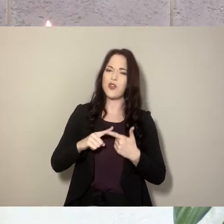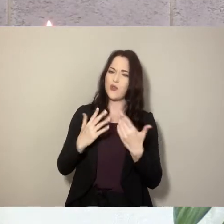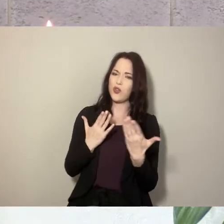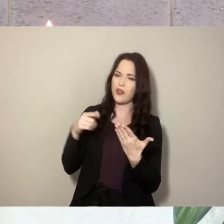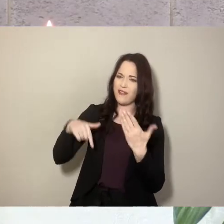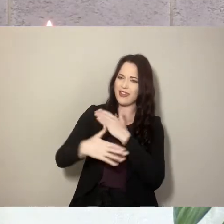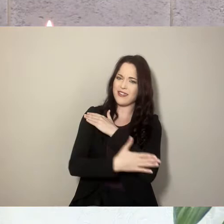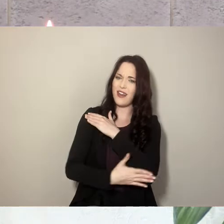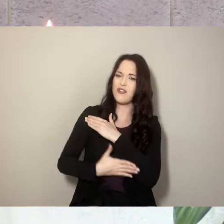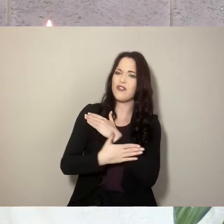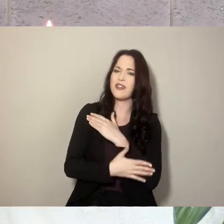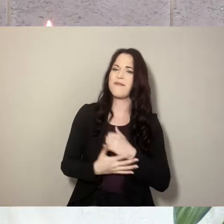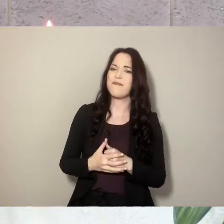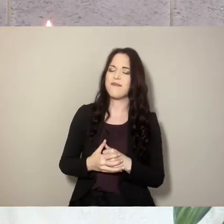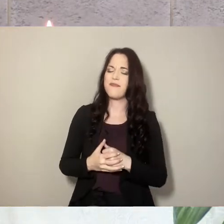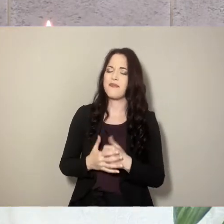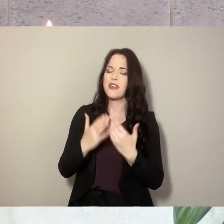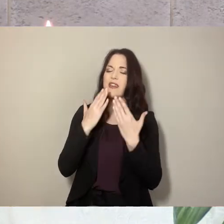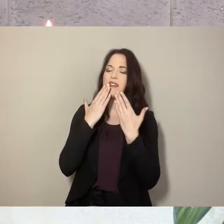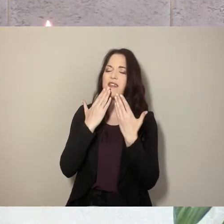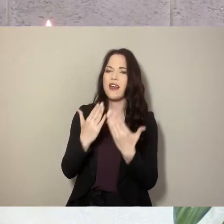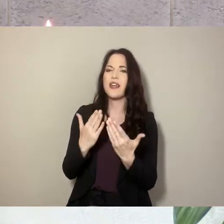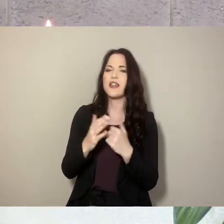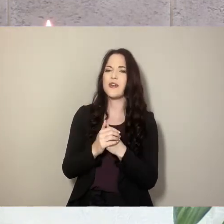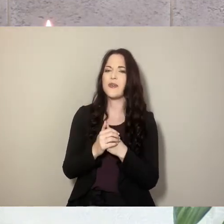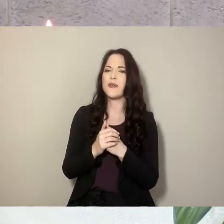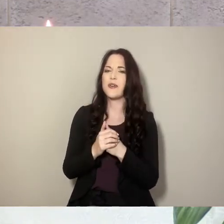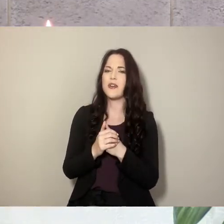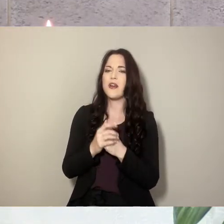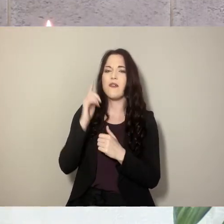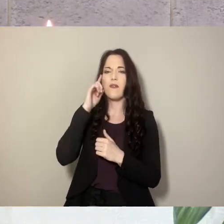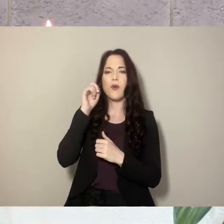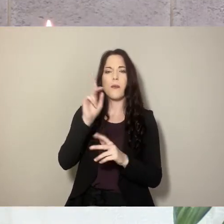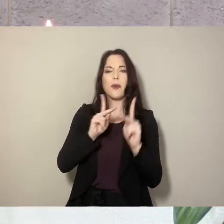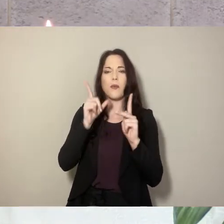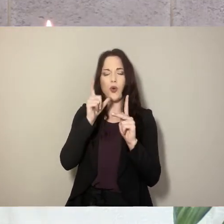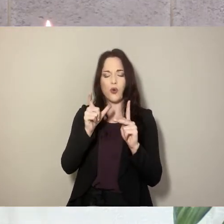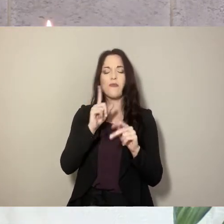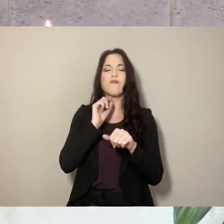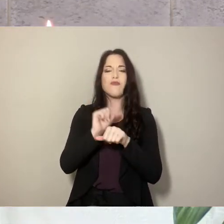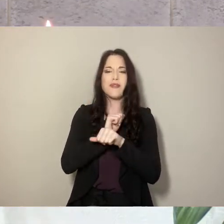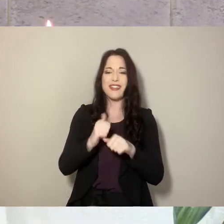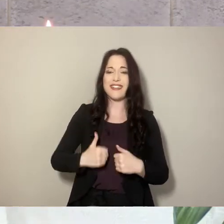God, thank you for those who are left behind to remember, to honor.